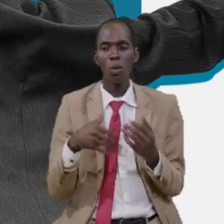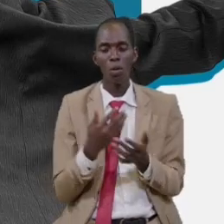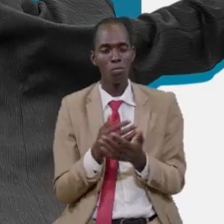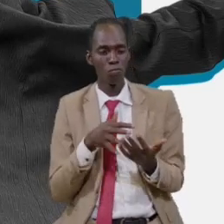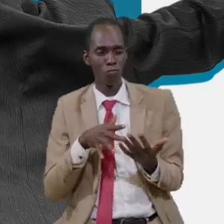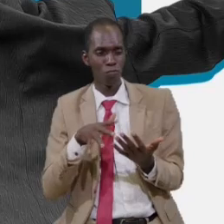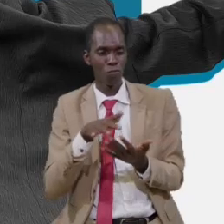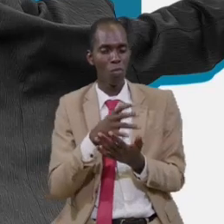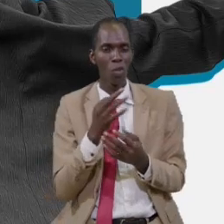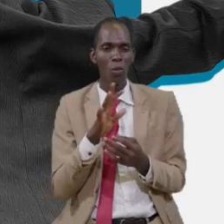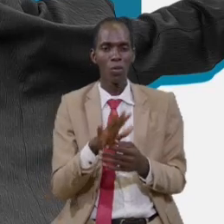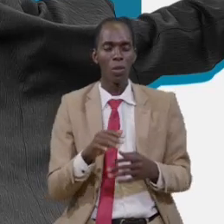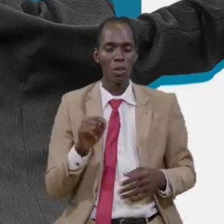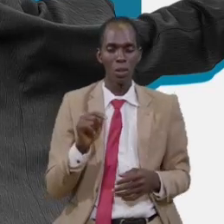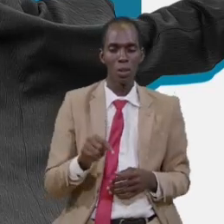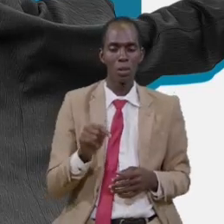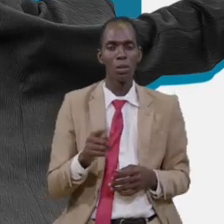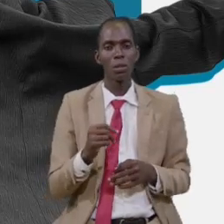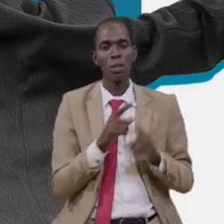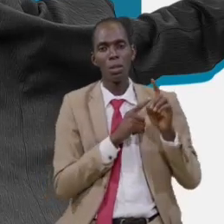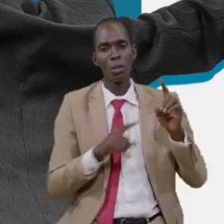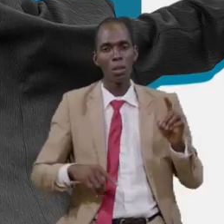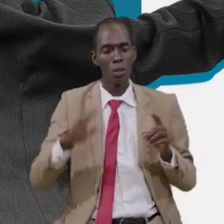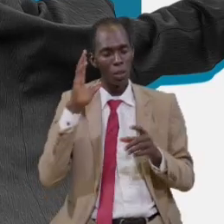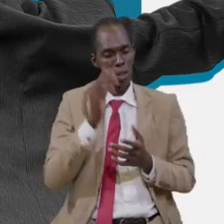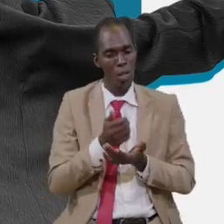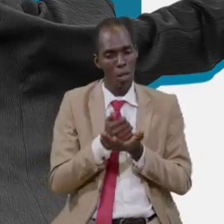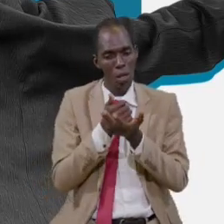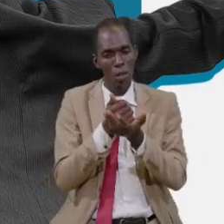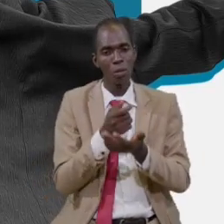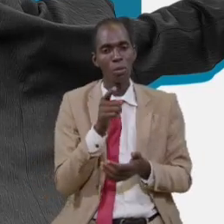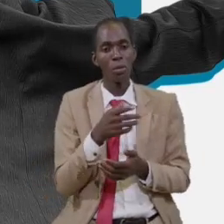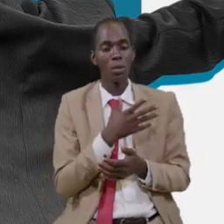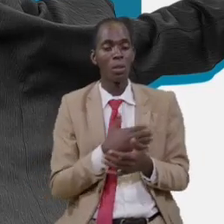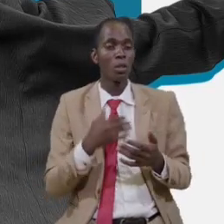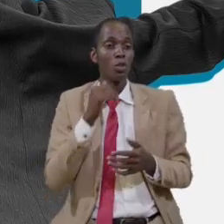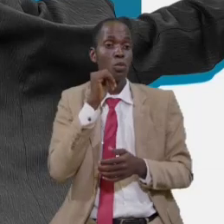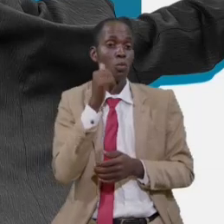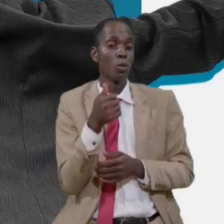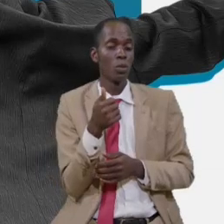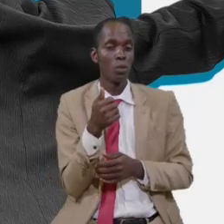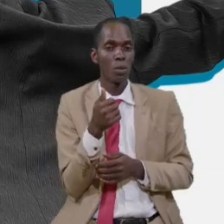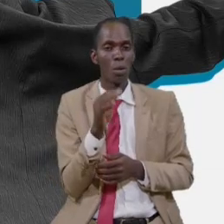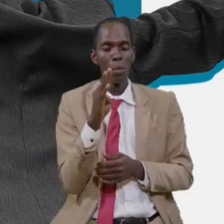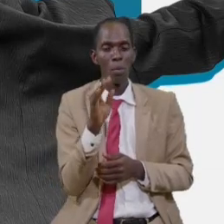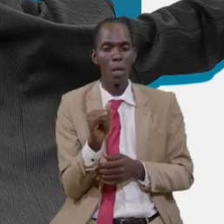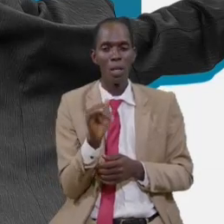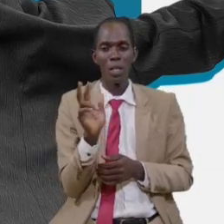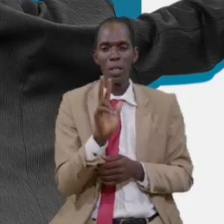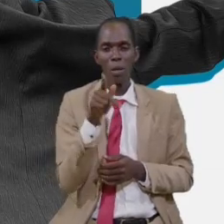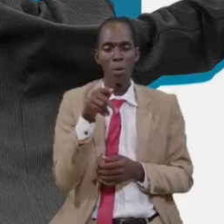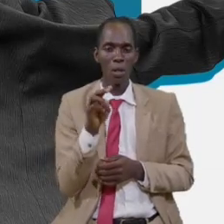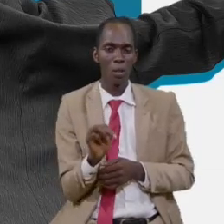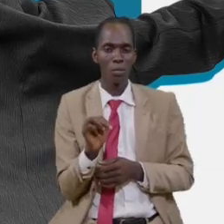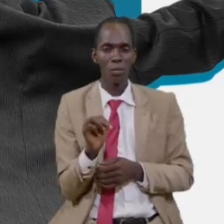needs. The Lord will help you. And tomorrow, by 3 p.m., we're going